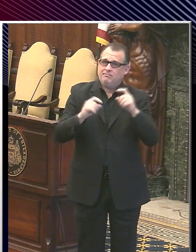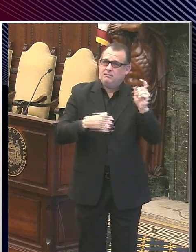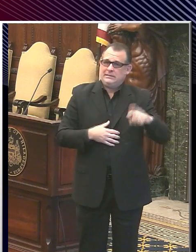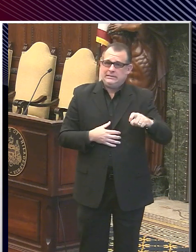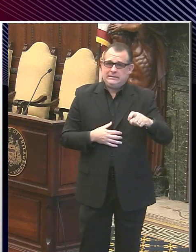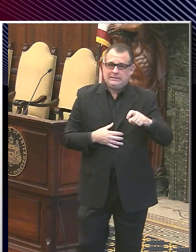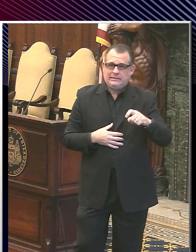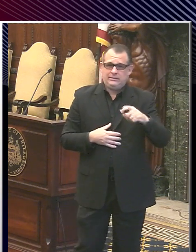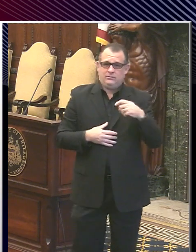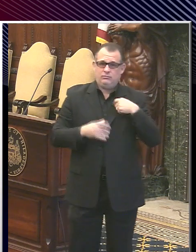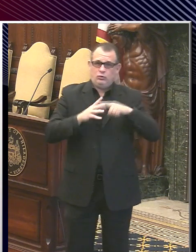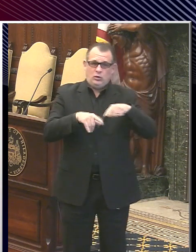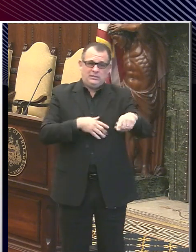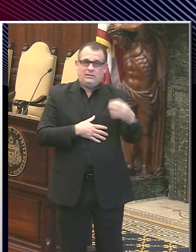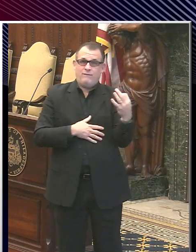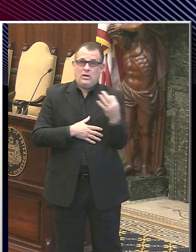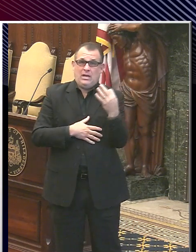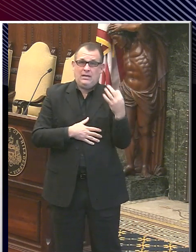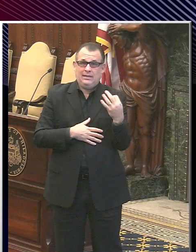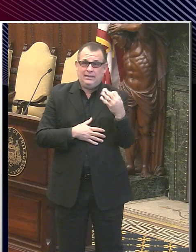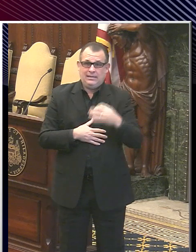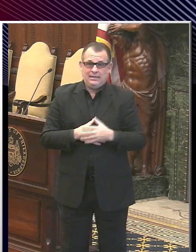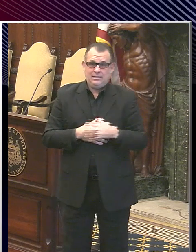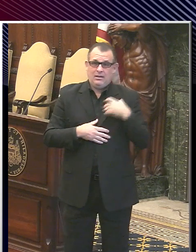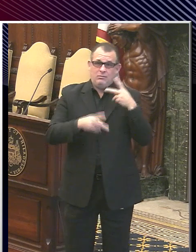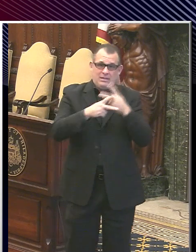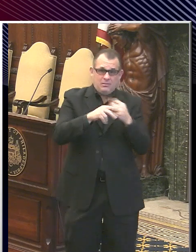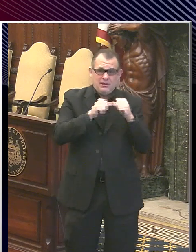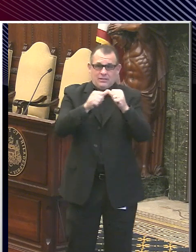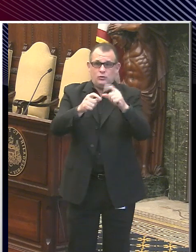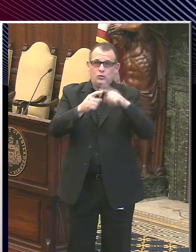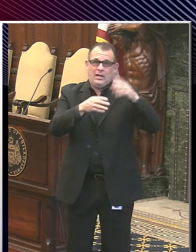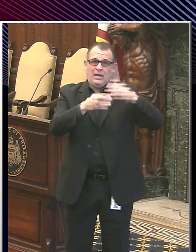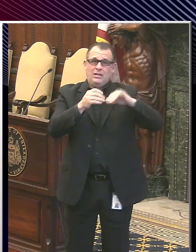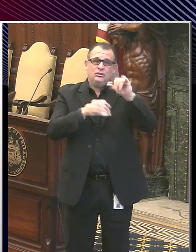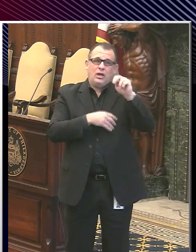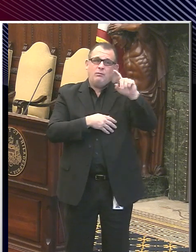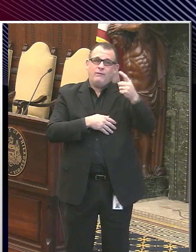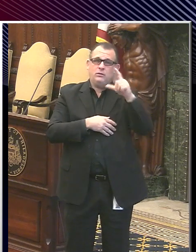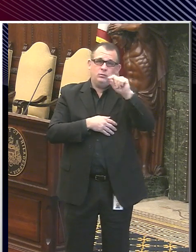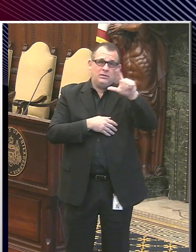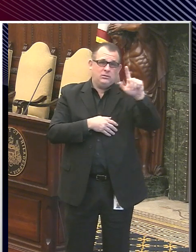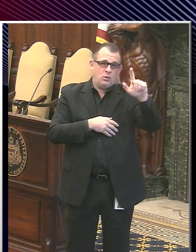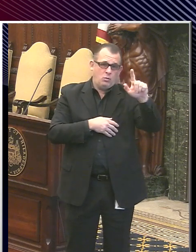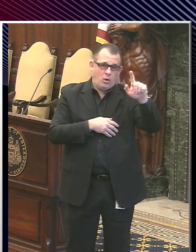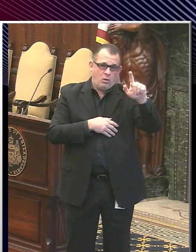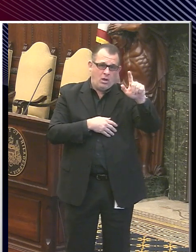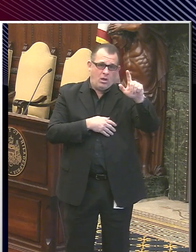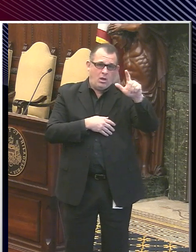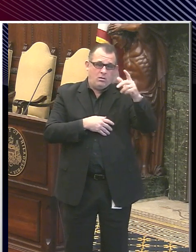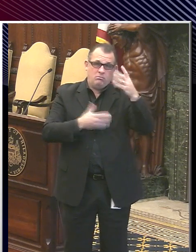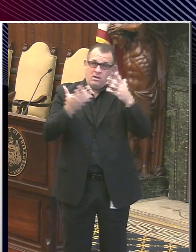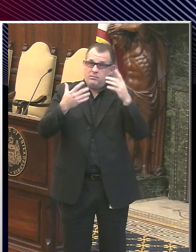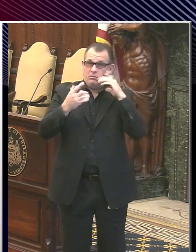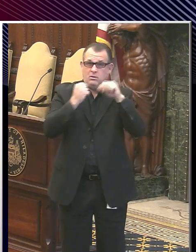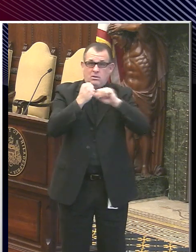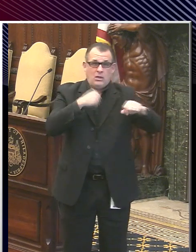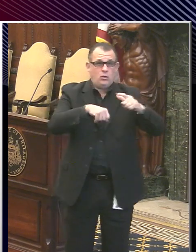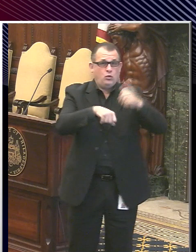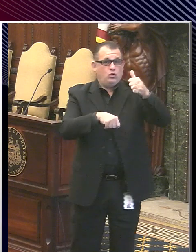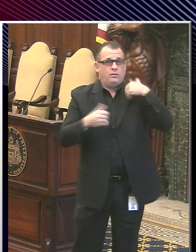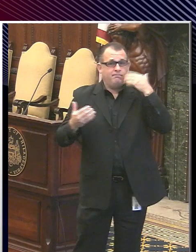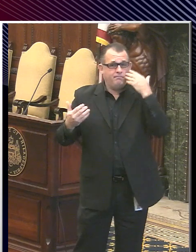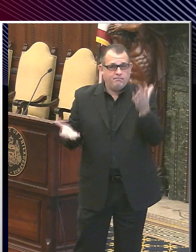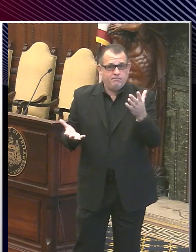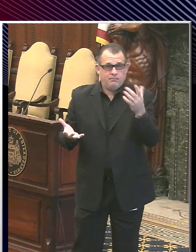will be effective this Friday and last at least till the start of the new year. We do not take any of this lightly. And believe me, more than anything in the